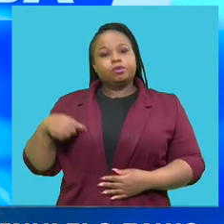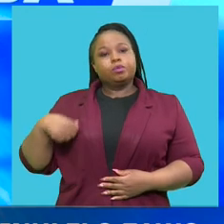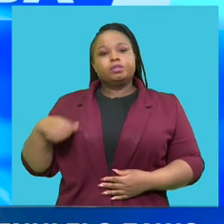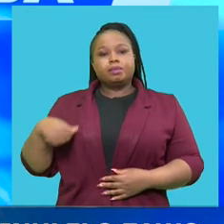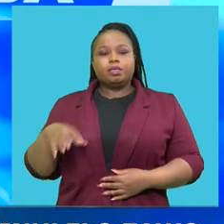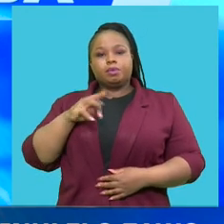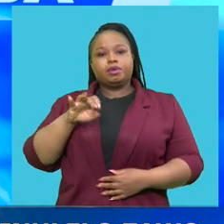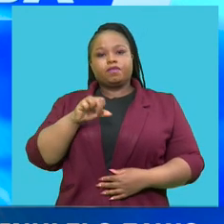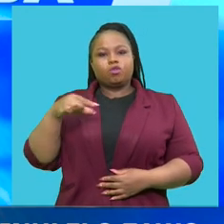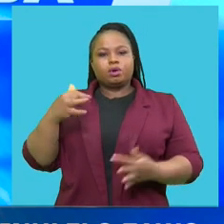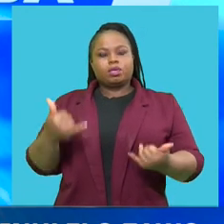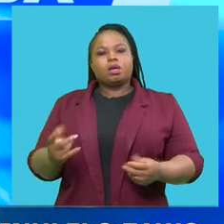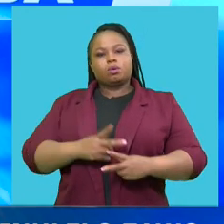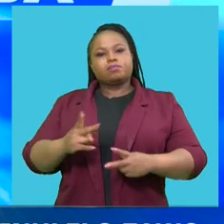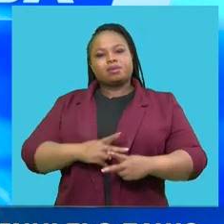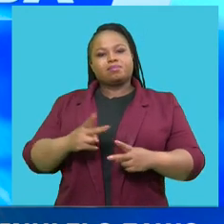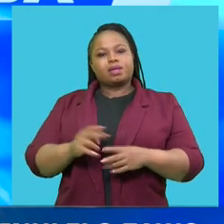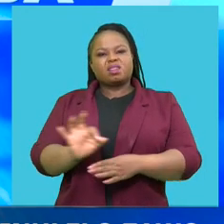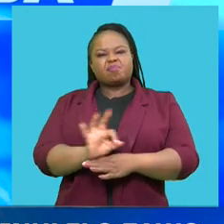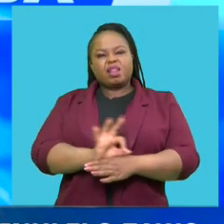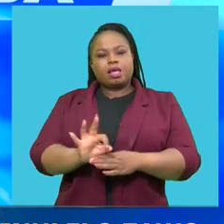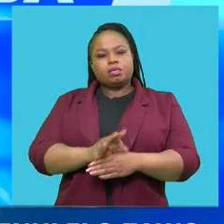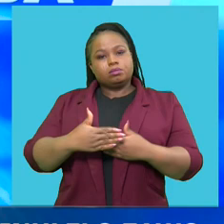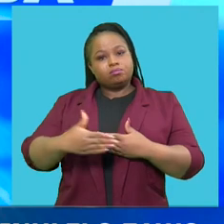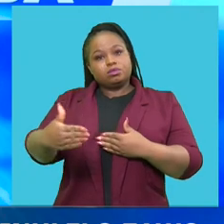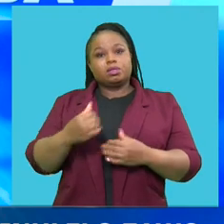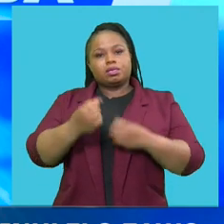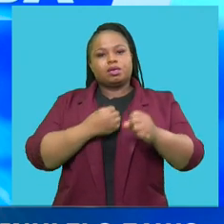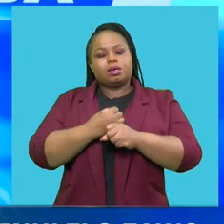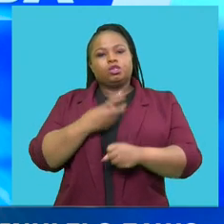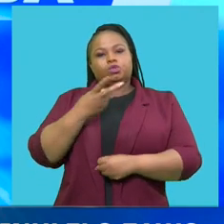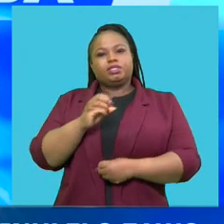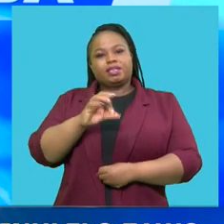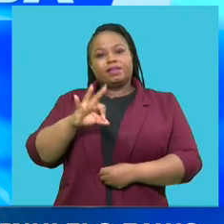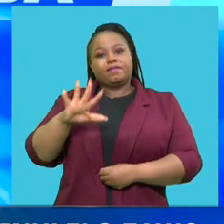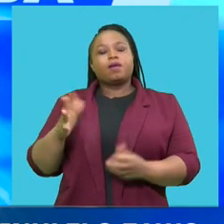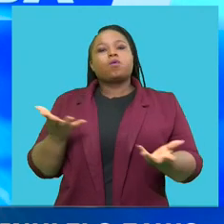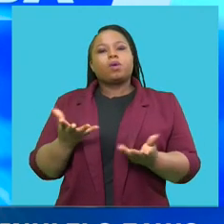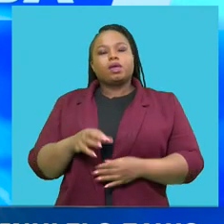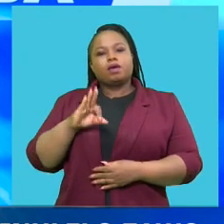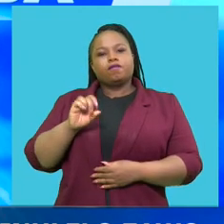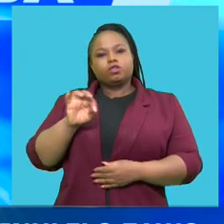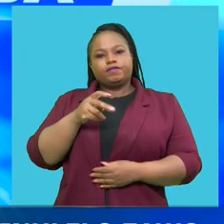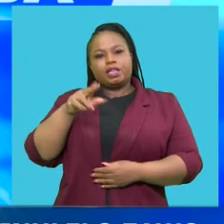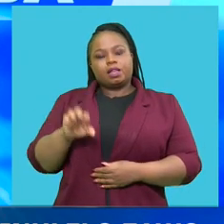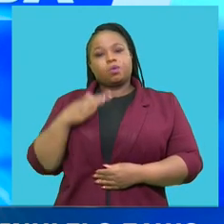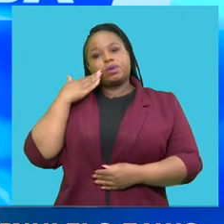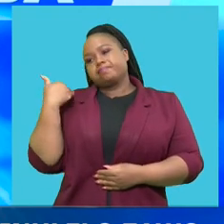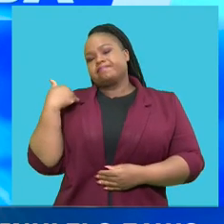Umasipala waseMerafong wethuleke inhlelo zawo ohlose ukuthi zifezeke ngonyaka u-2035 eFochville Civic Center